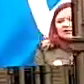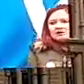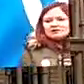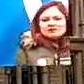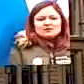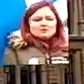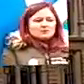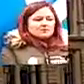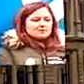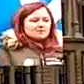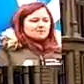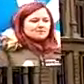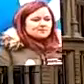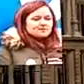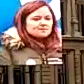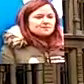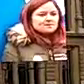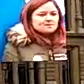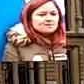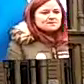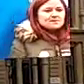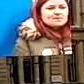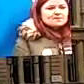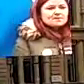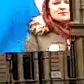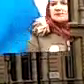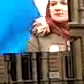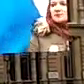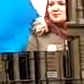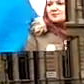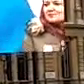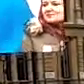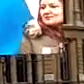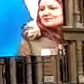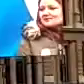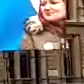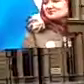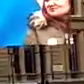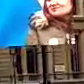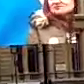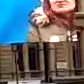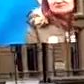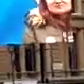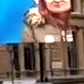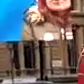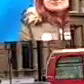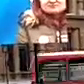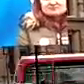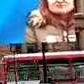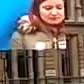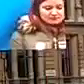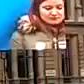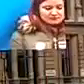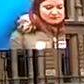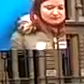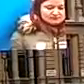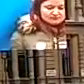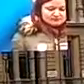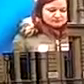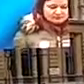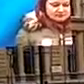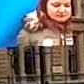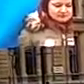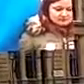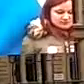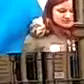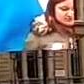such incredible amounts of money we claim we don't have on nuclear capabilities, with